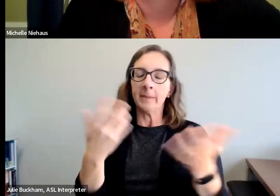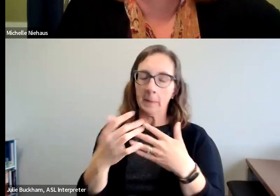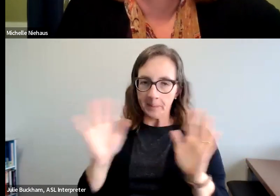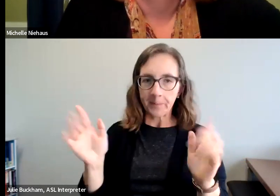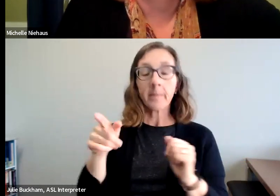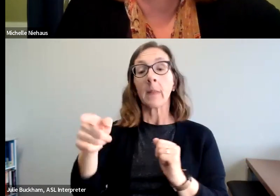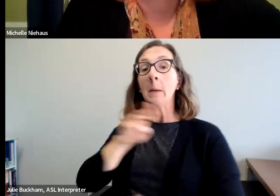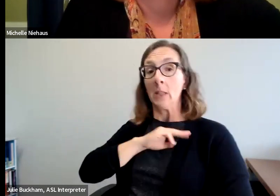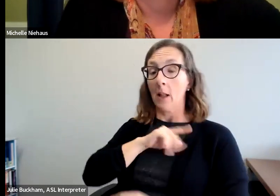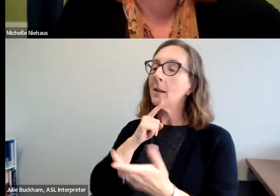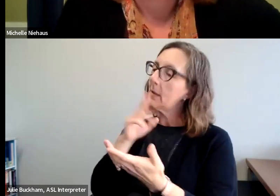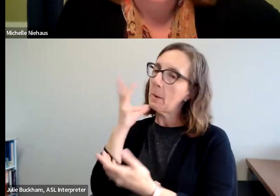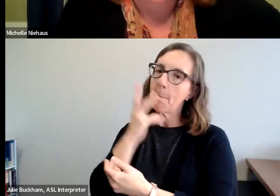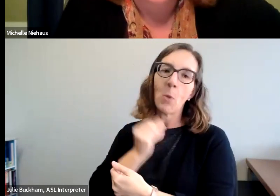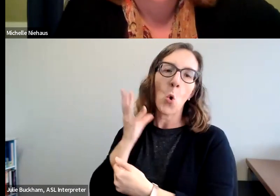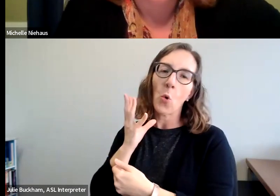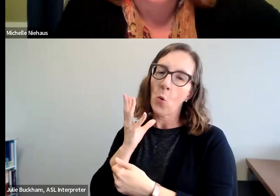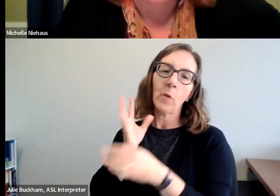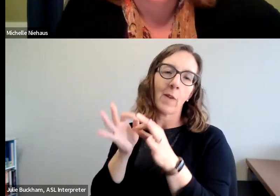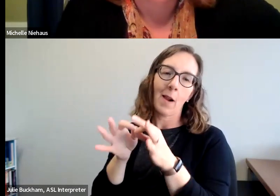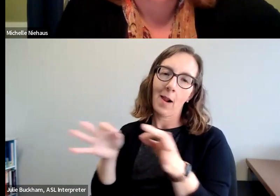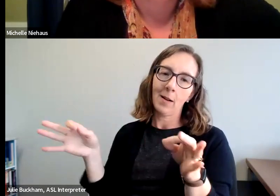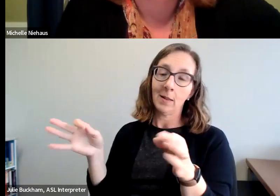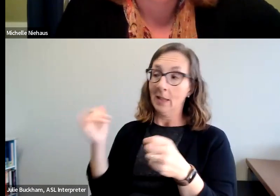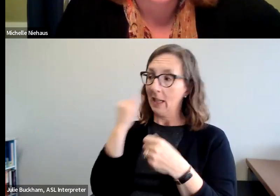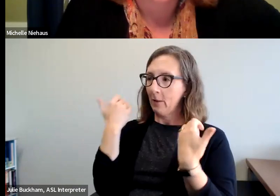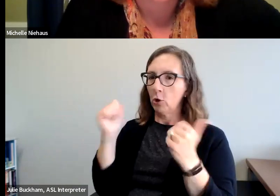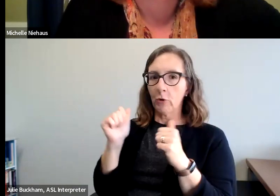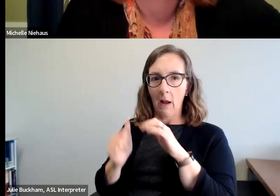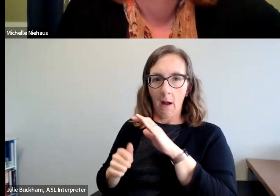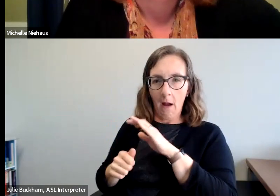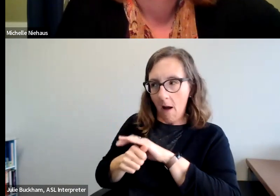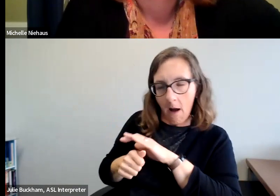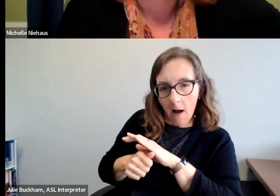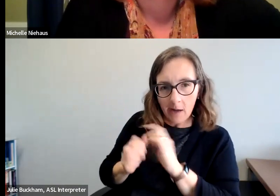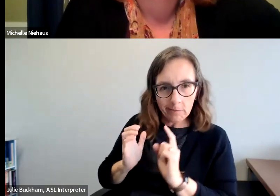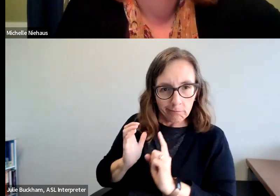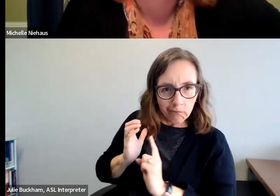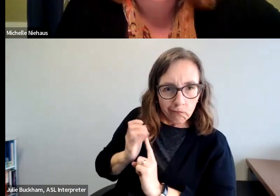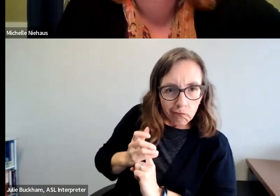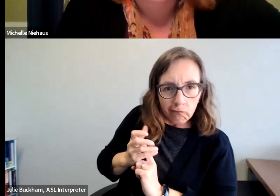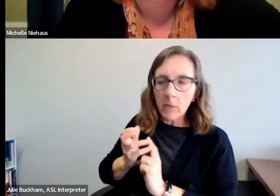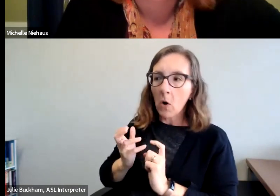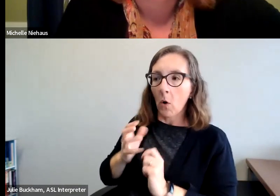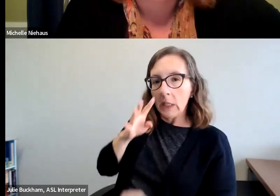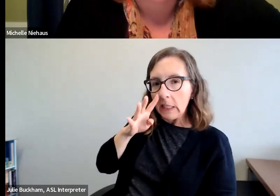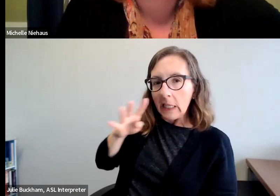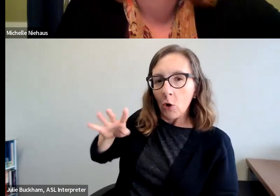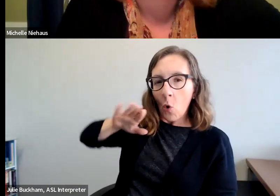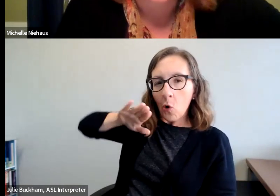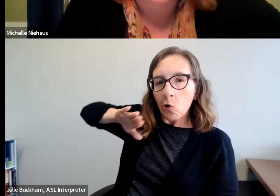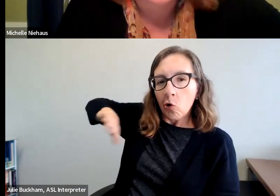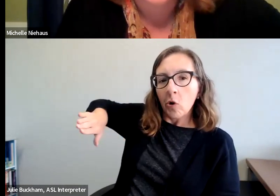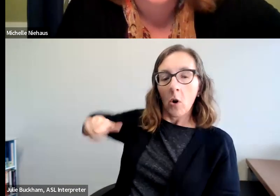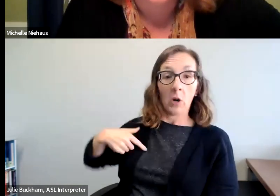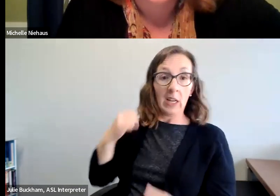because I think that it's when we try to hide who we are, when we try to ignore something, when we try to be